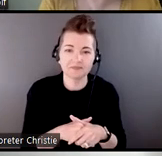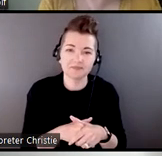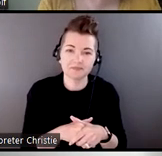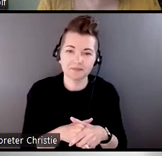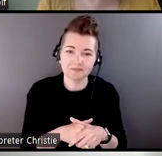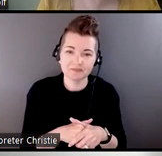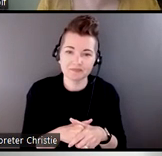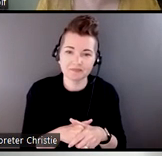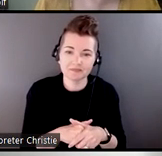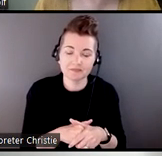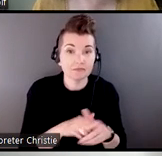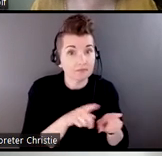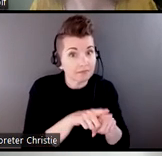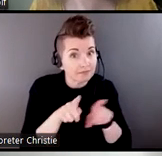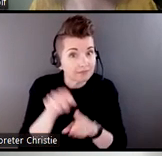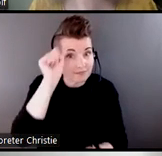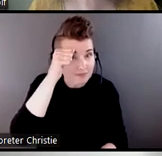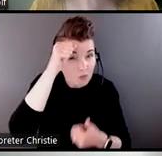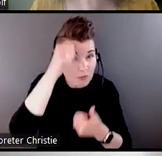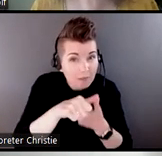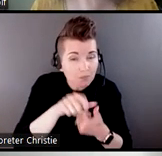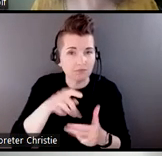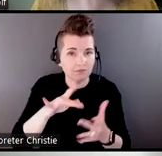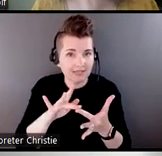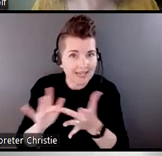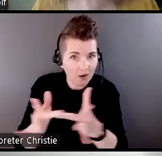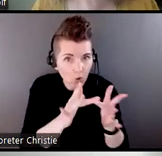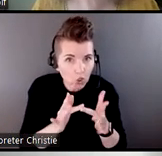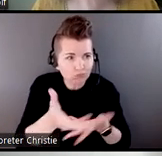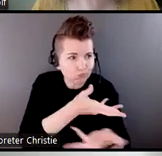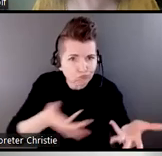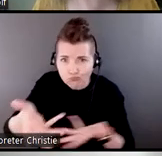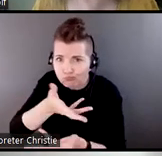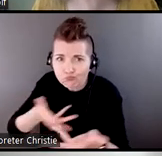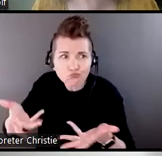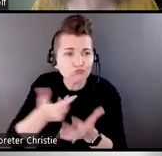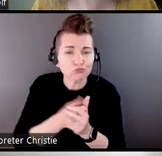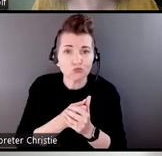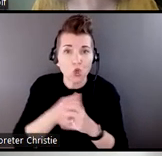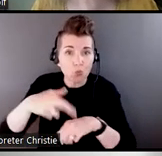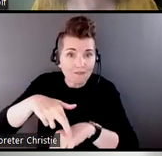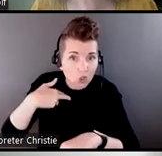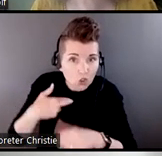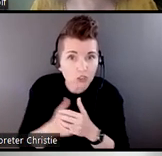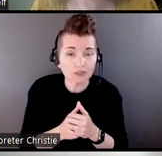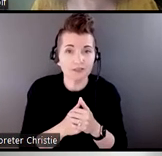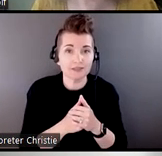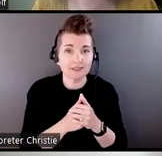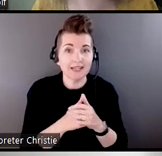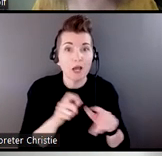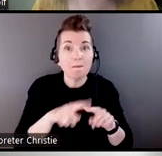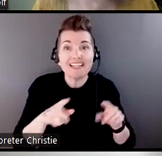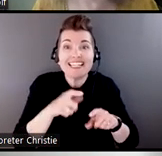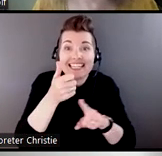like networking and getting referrals, but you do want to make sure that there's a fresh approach to each different event